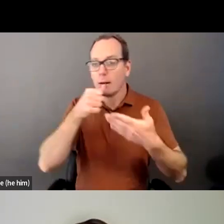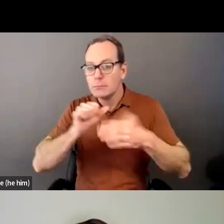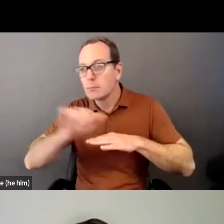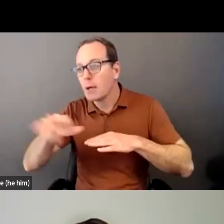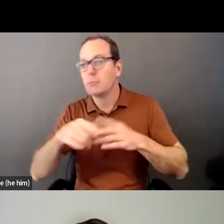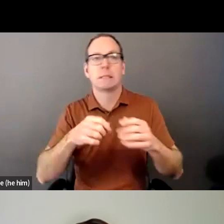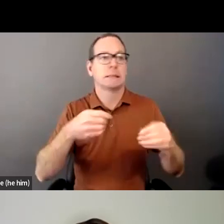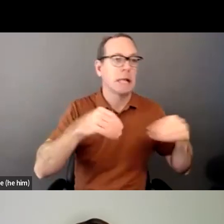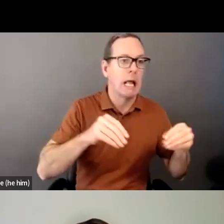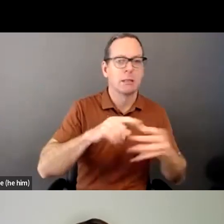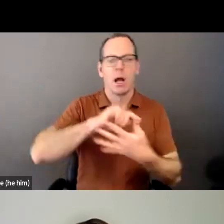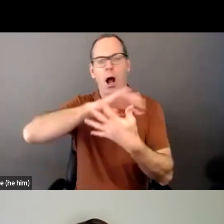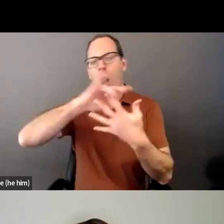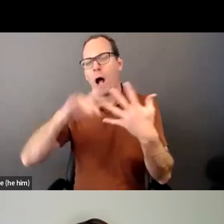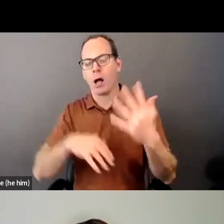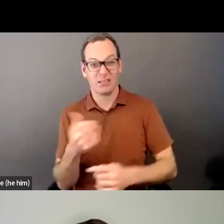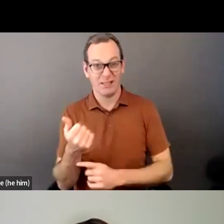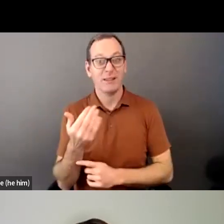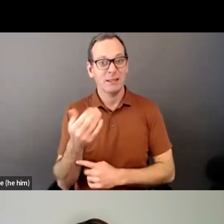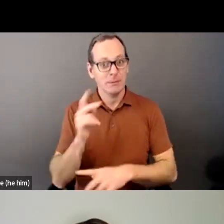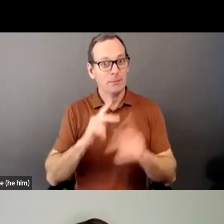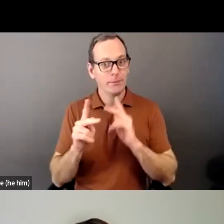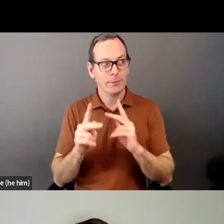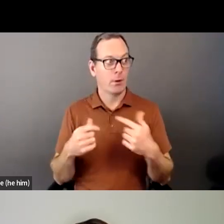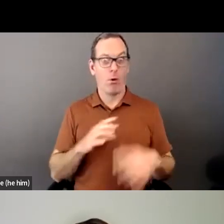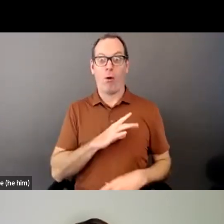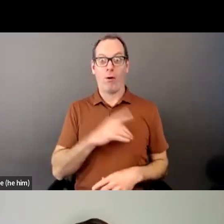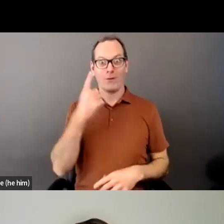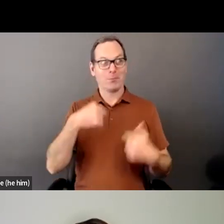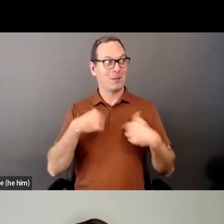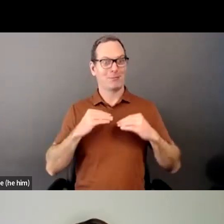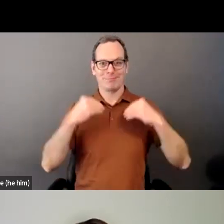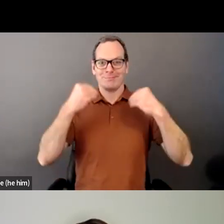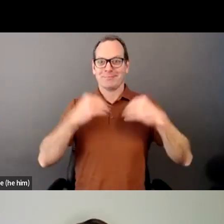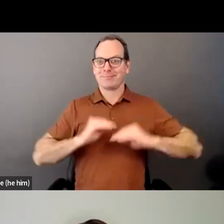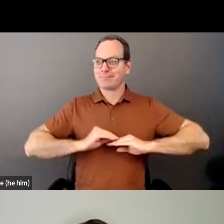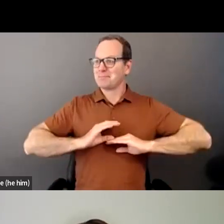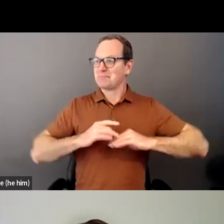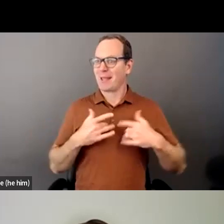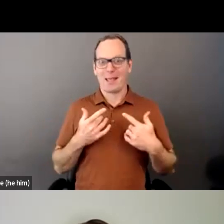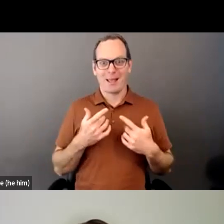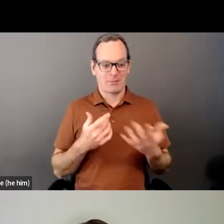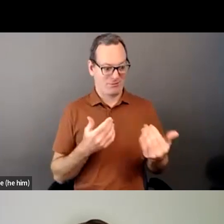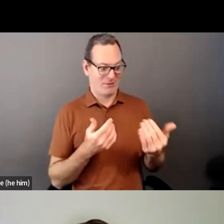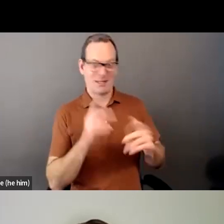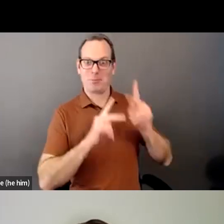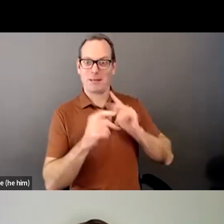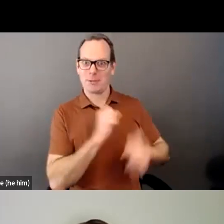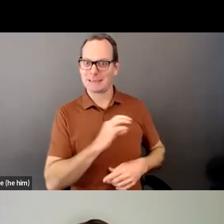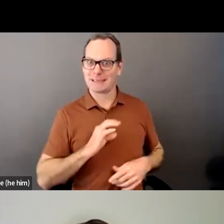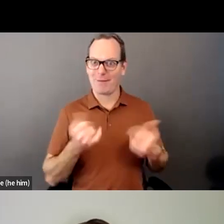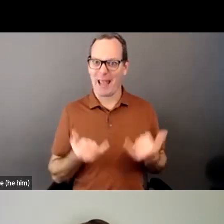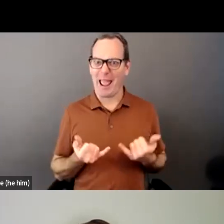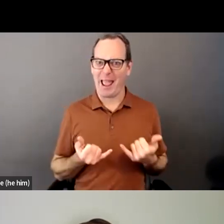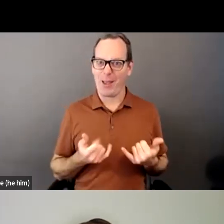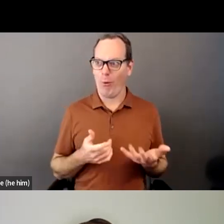because, like I said, they wouldn't have been employed in any other way. And we took drastic measures to sort of train and develop them